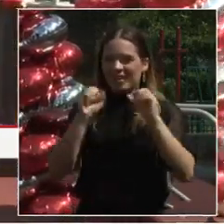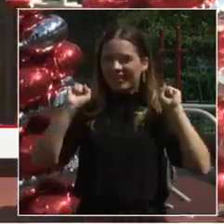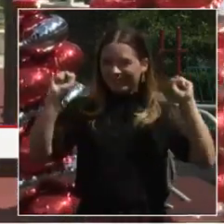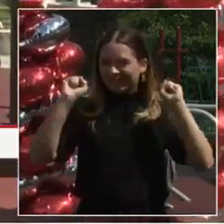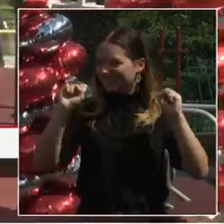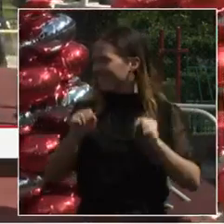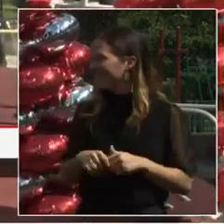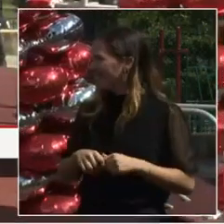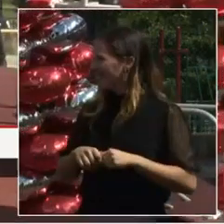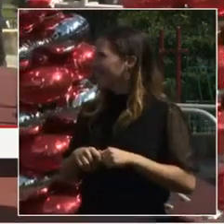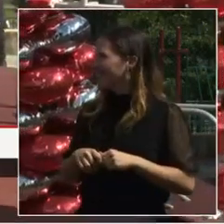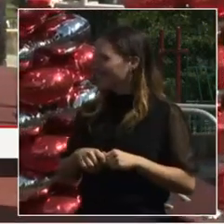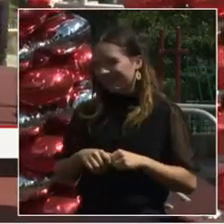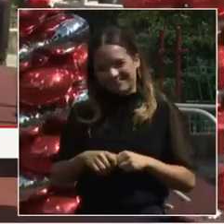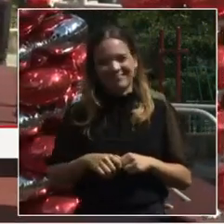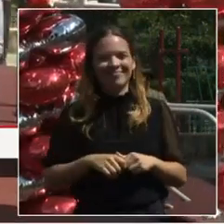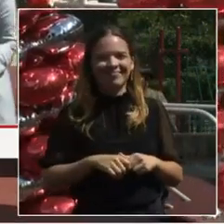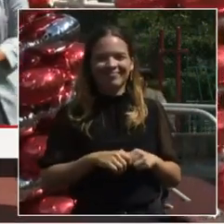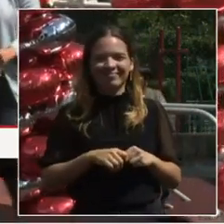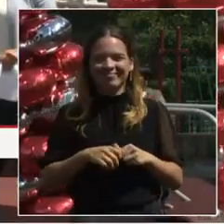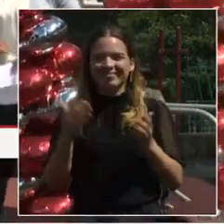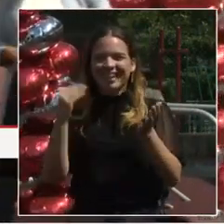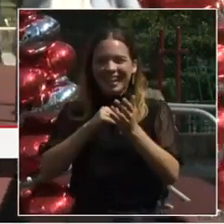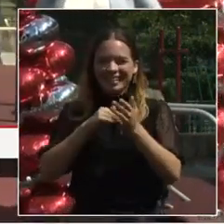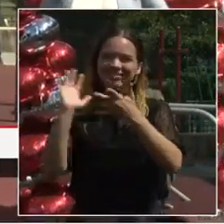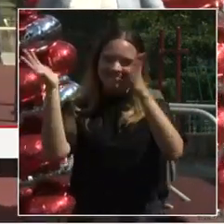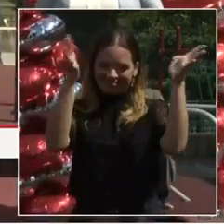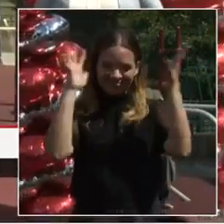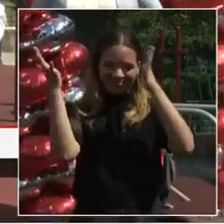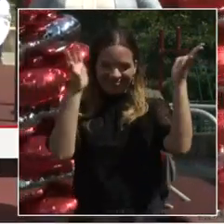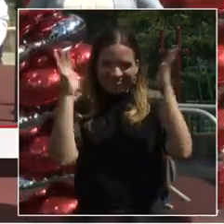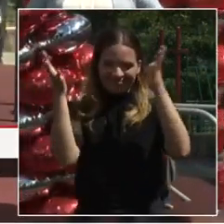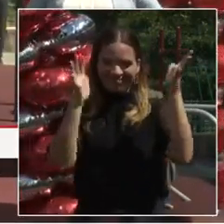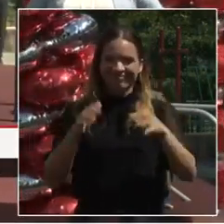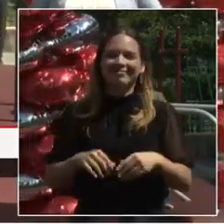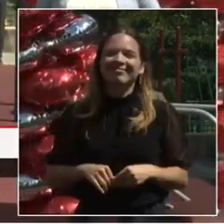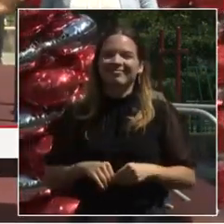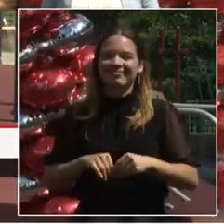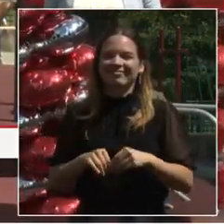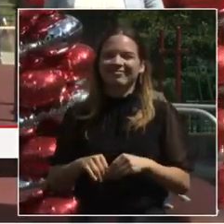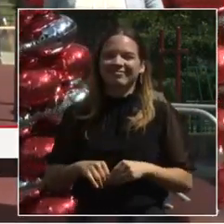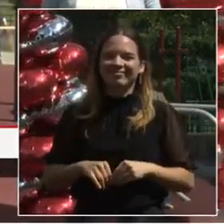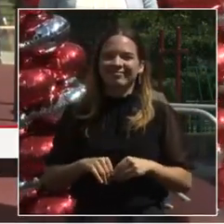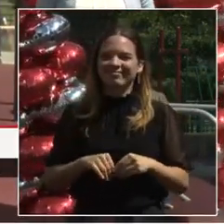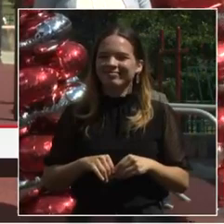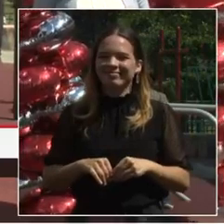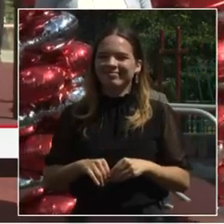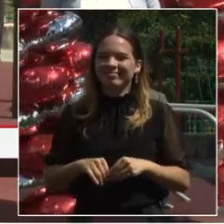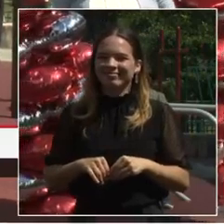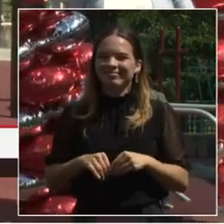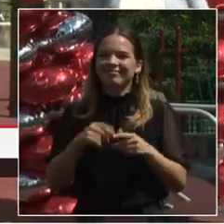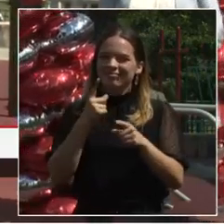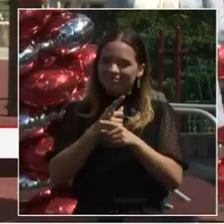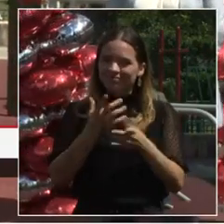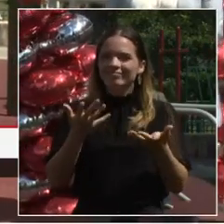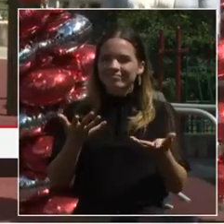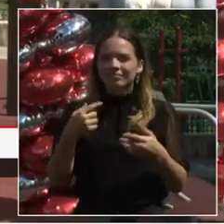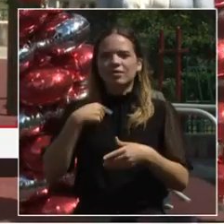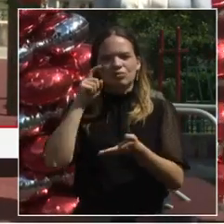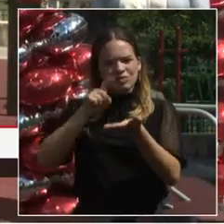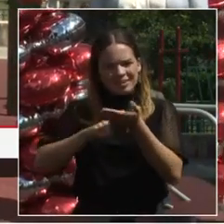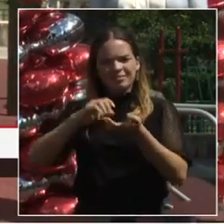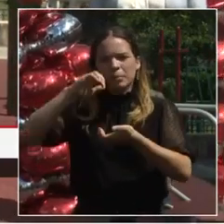That's right. Thank you so much. Let's give another hand to Councilmember Louis George. That's right. I actually wanted to acknowledge our